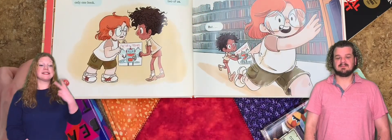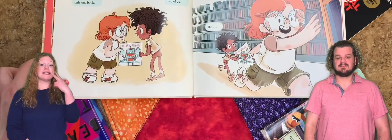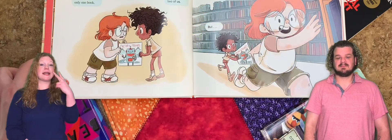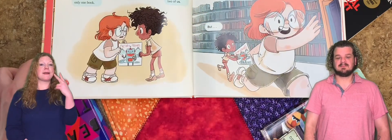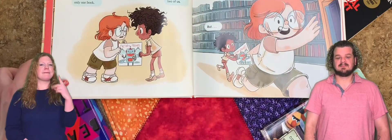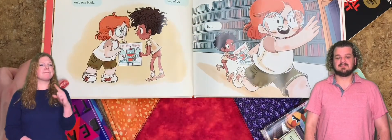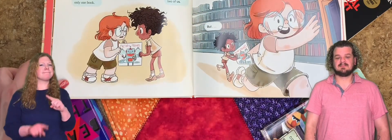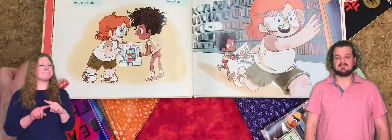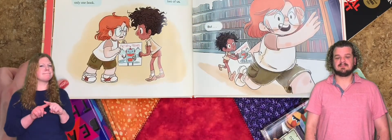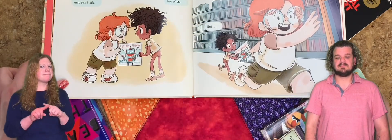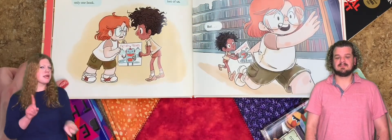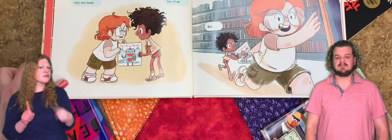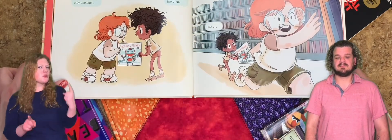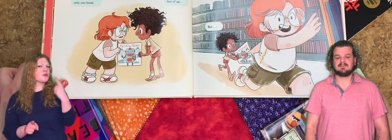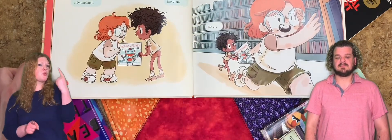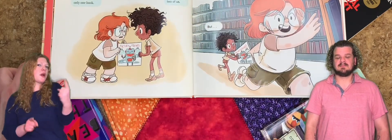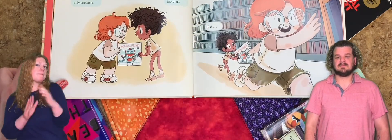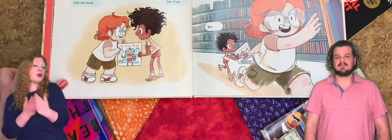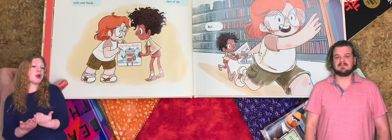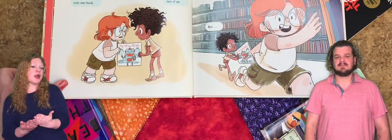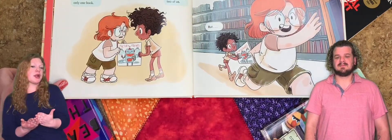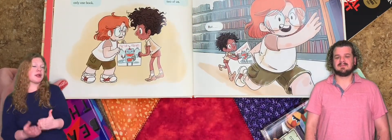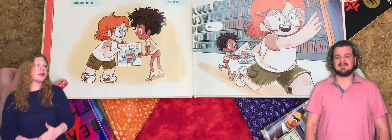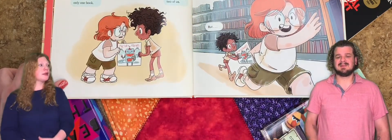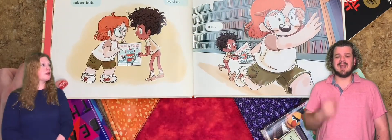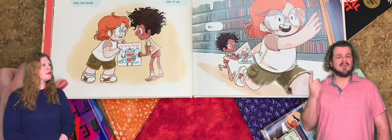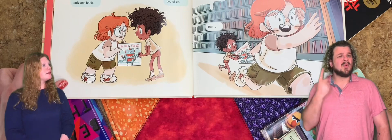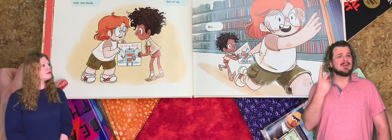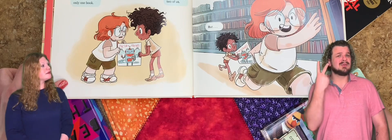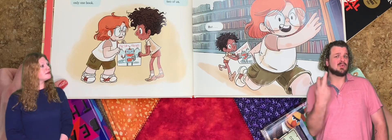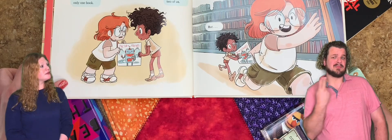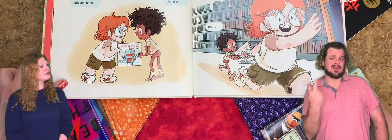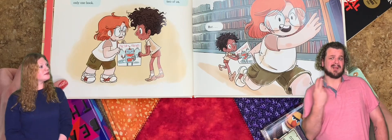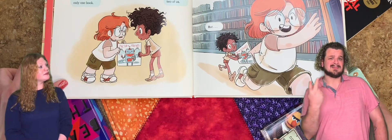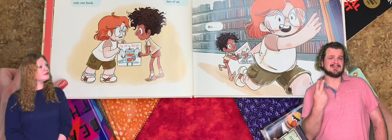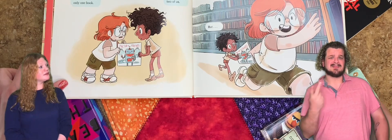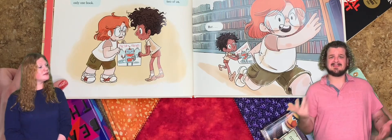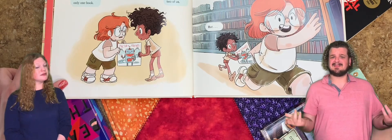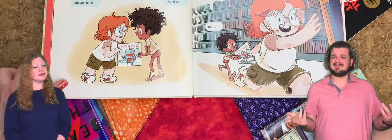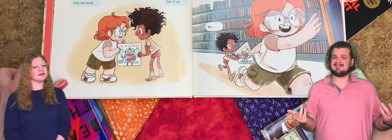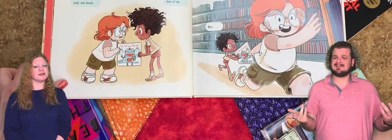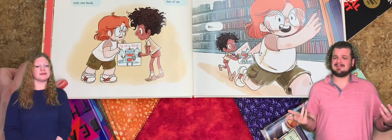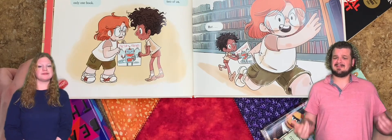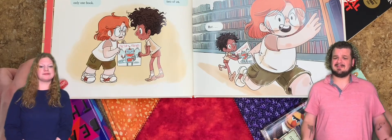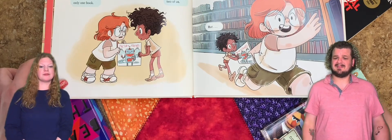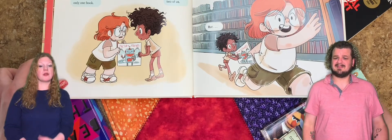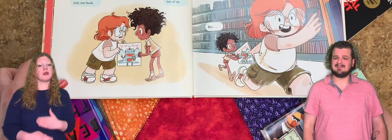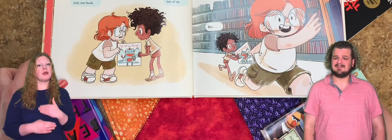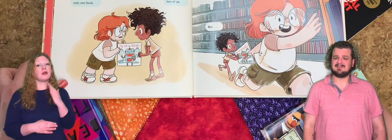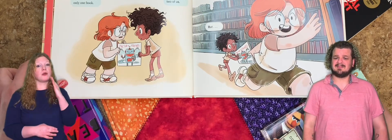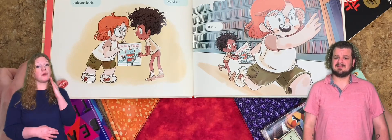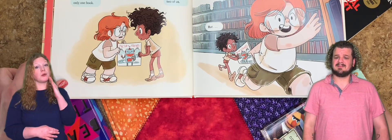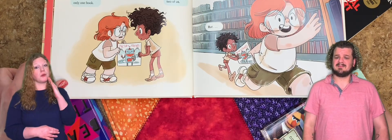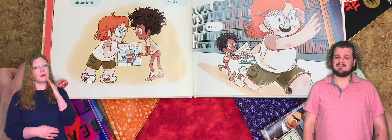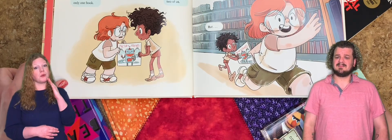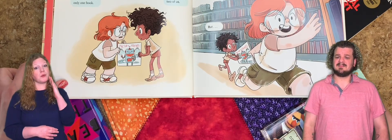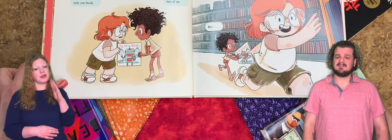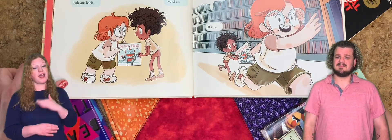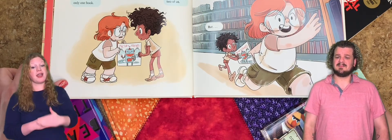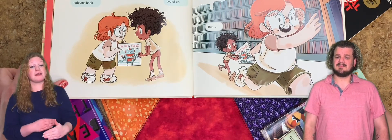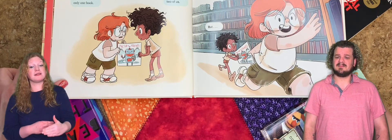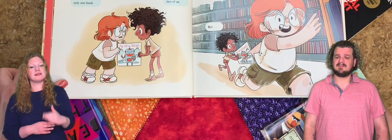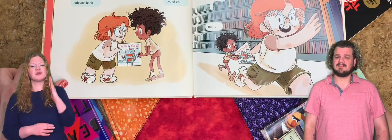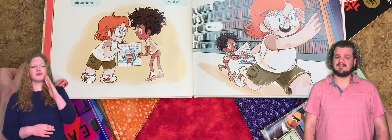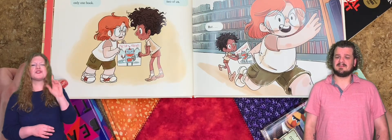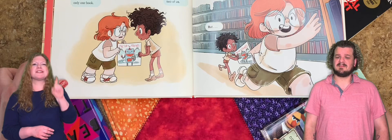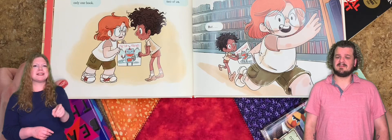I see, but there's only one book. And there are two of us. Well